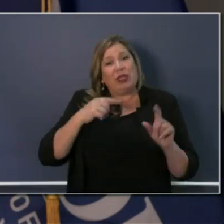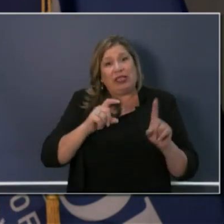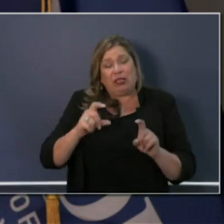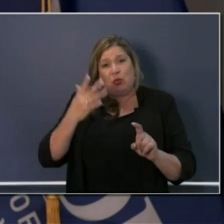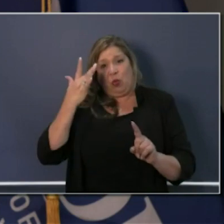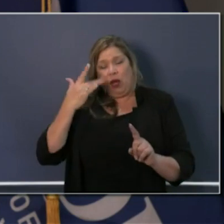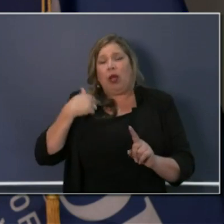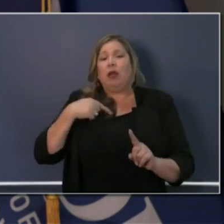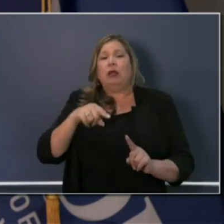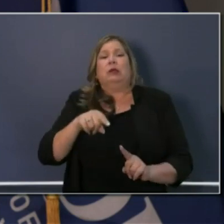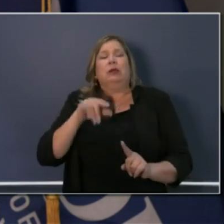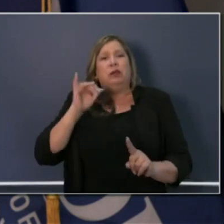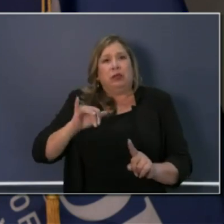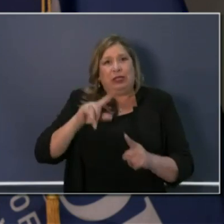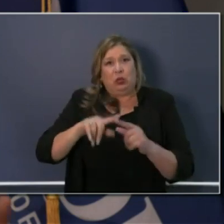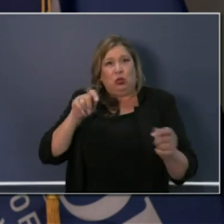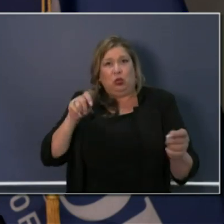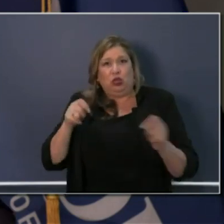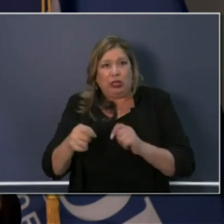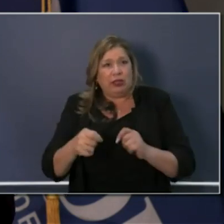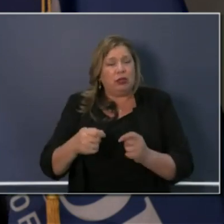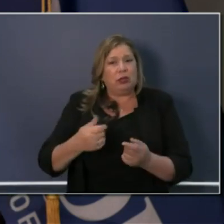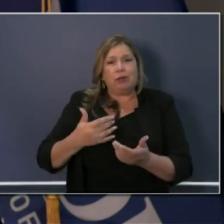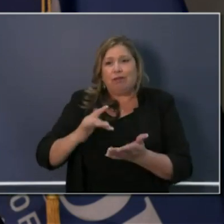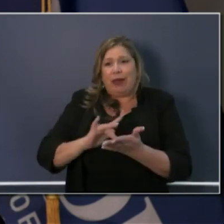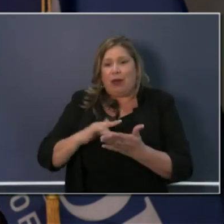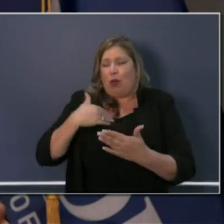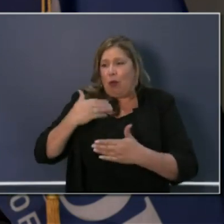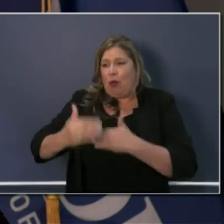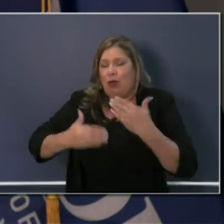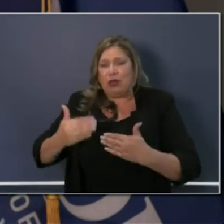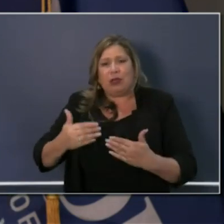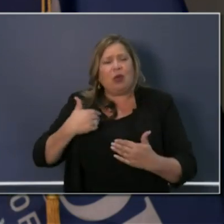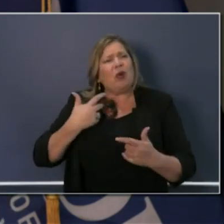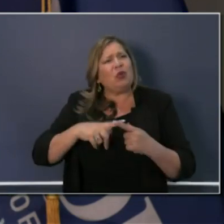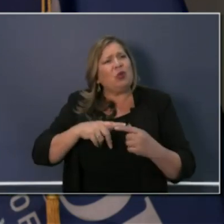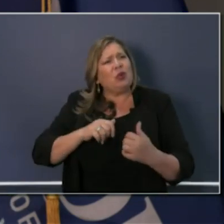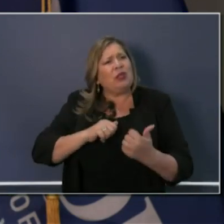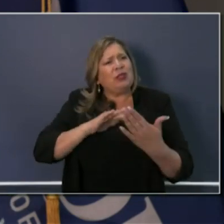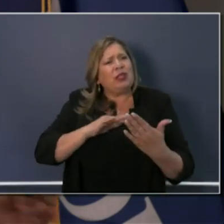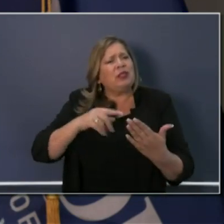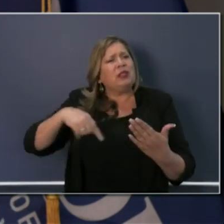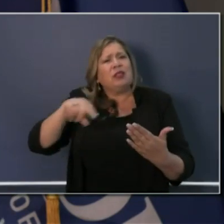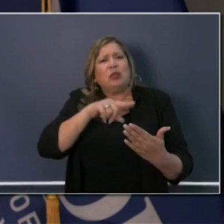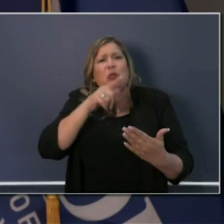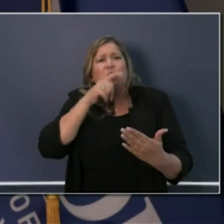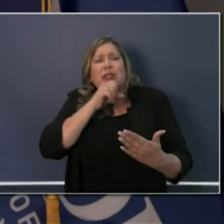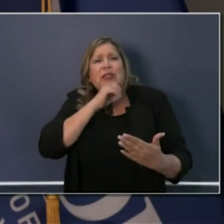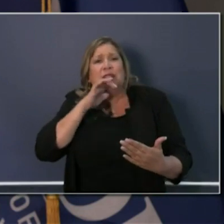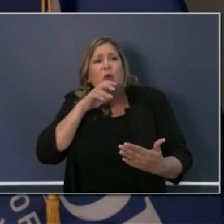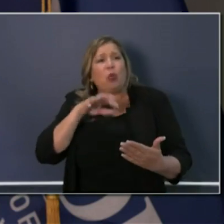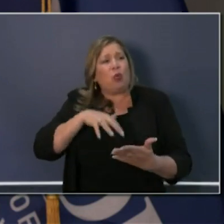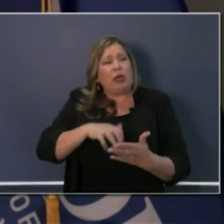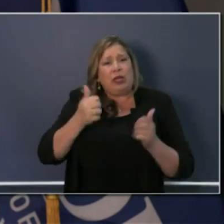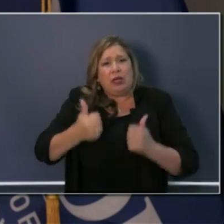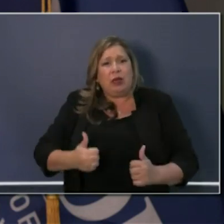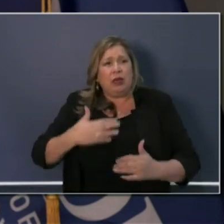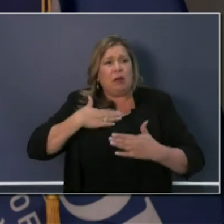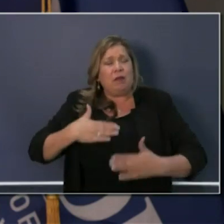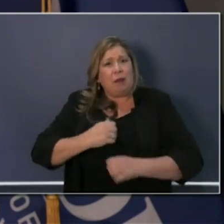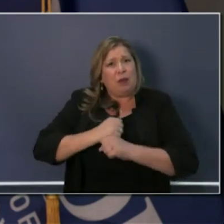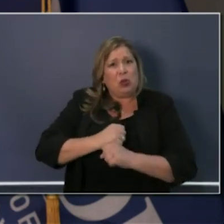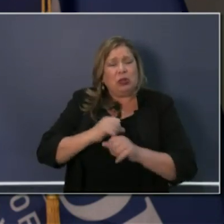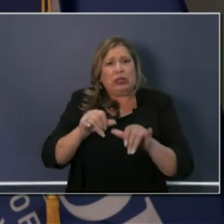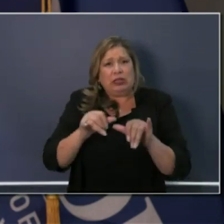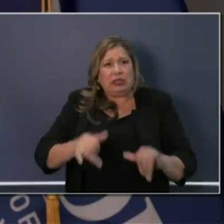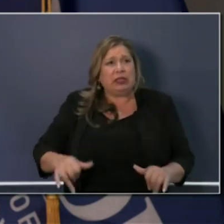medical protocols, to address the deep anxieties our seniors have, people with compromised immune systems. All of them should be prioritized. People that